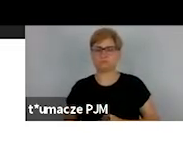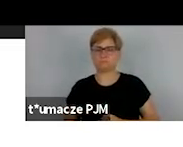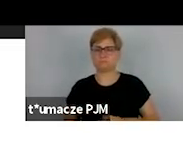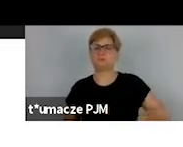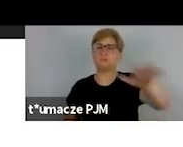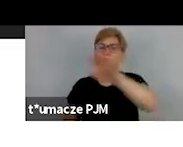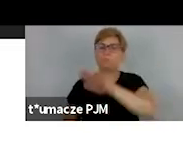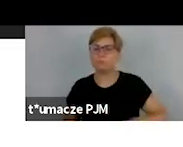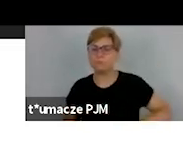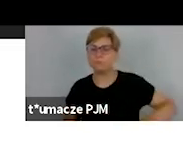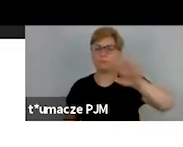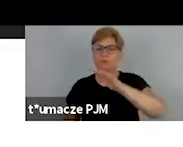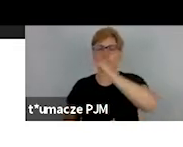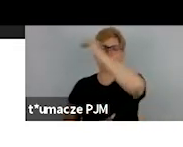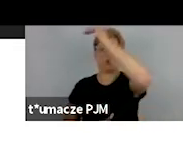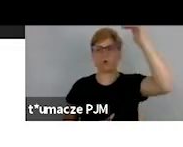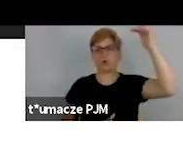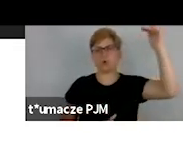women.